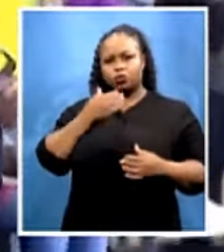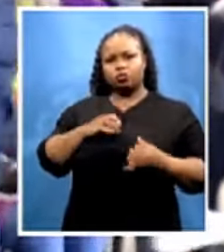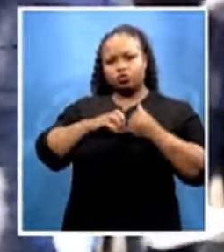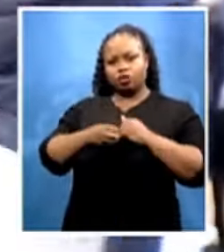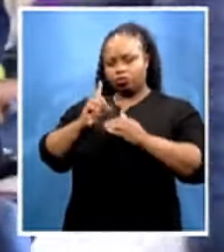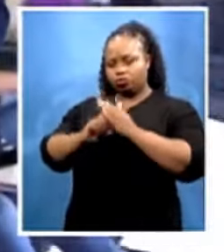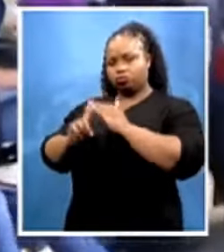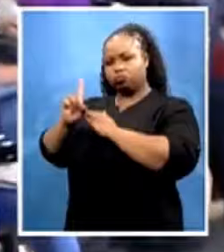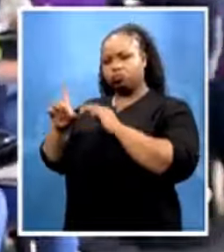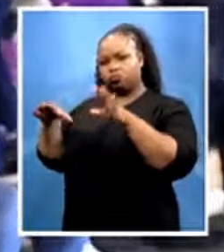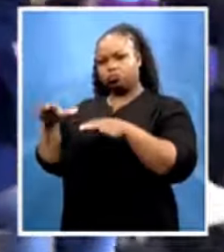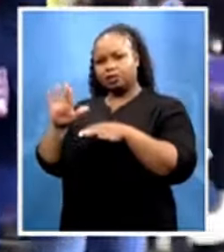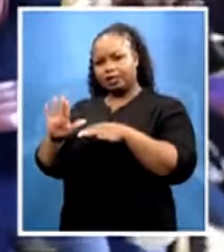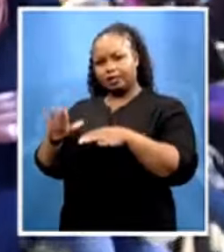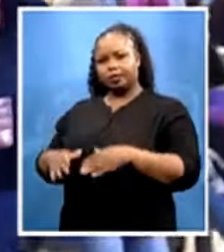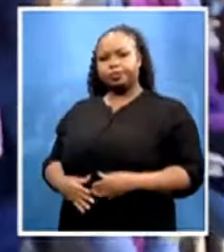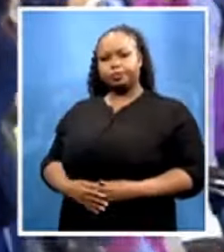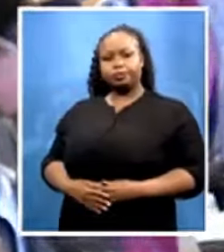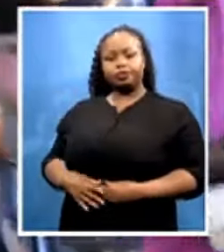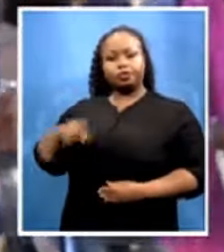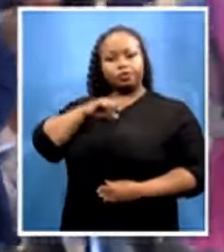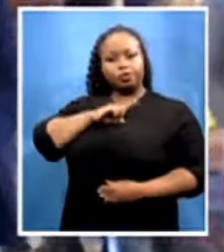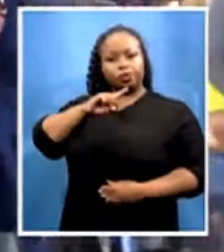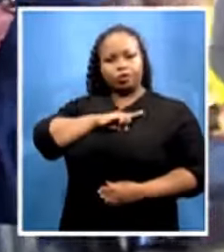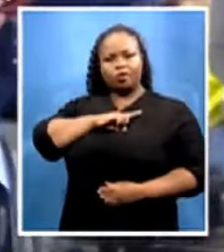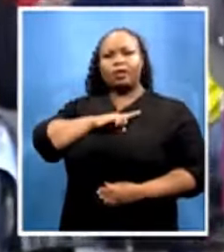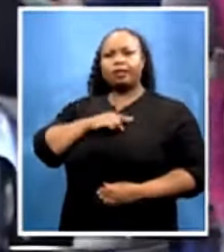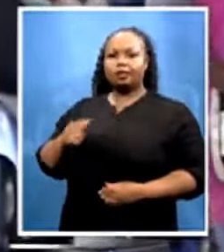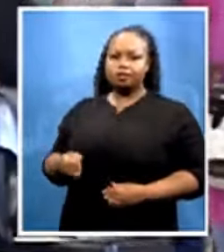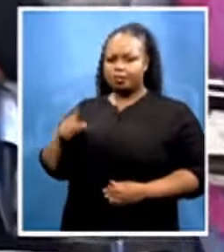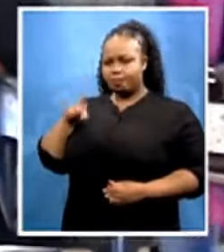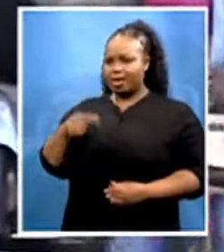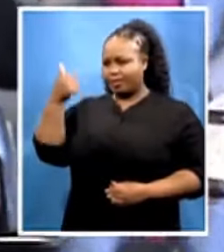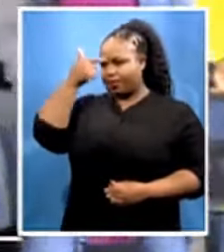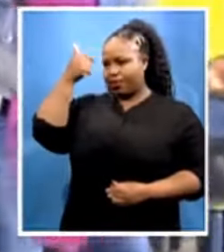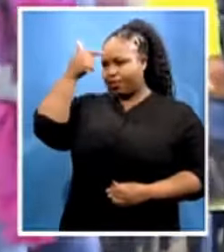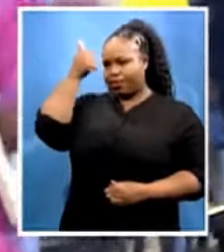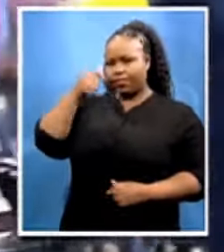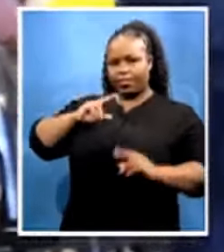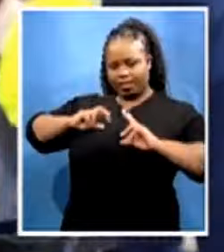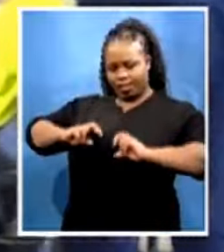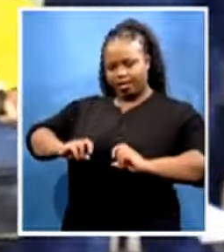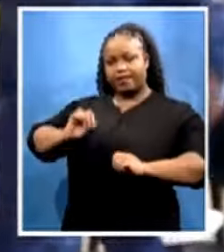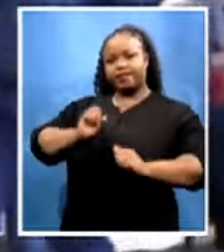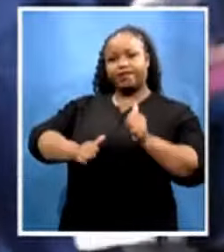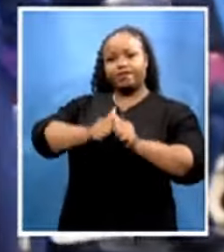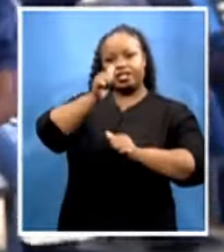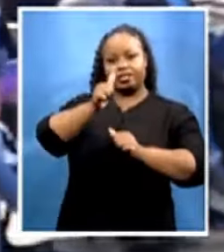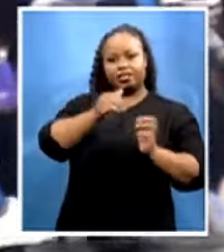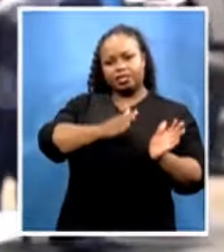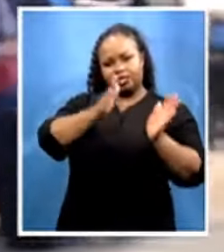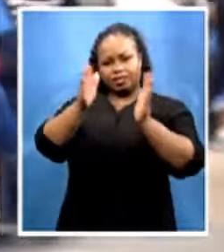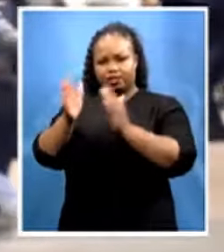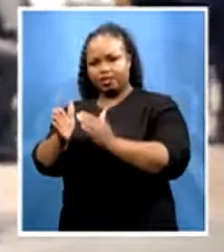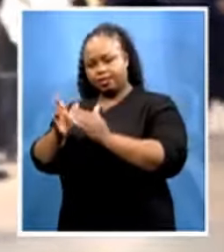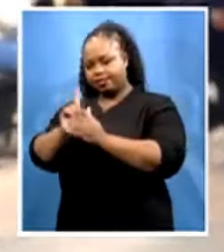side, because that's where they have to be screened first before they could then come through some of this desk. And I'm going to ask